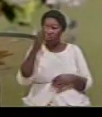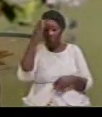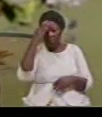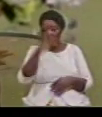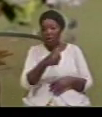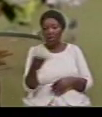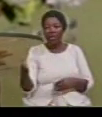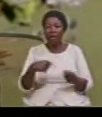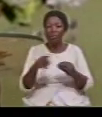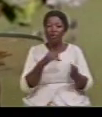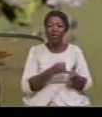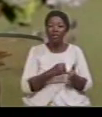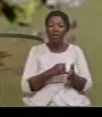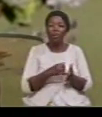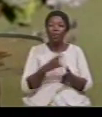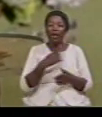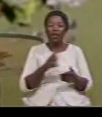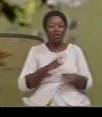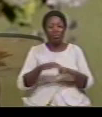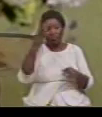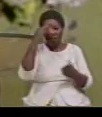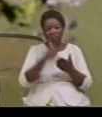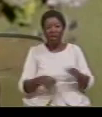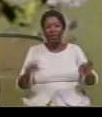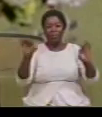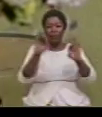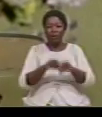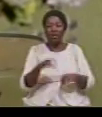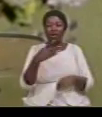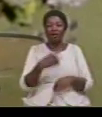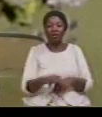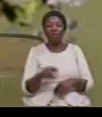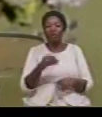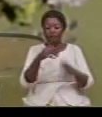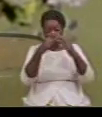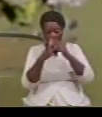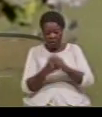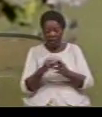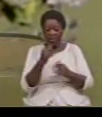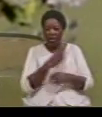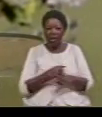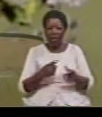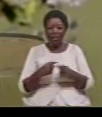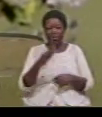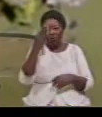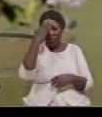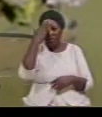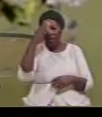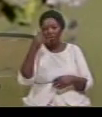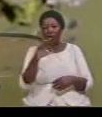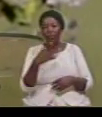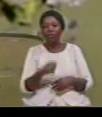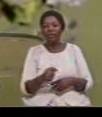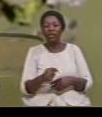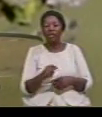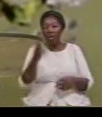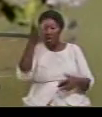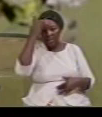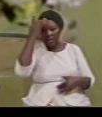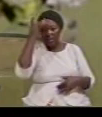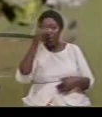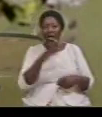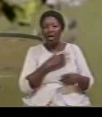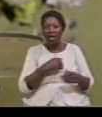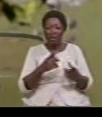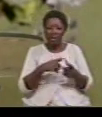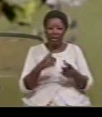about sanitation, the importance of washing, and the prevention of infectious disease. God pointed